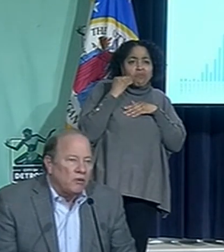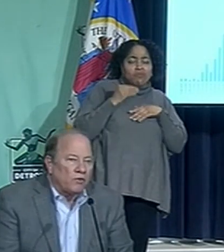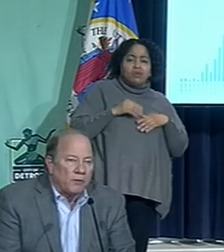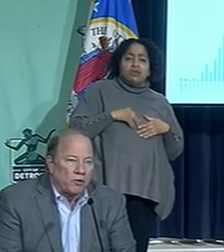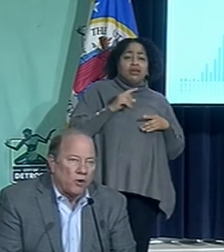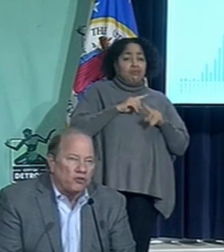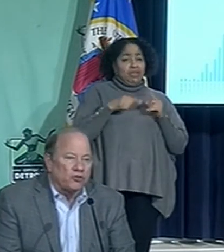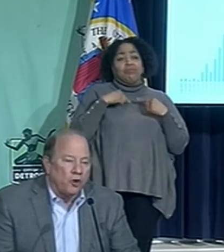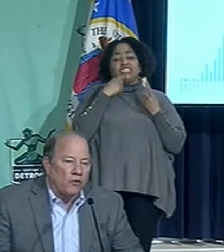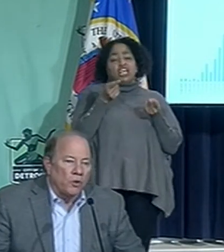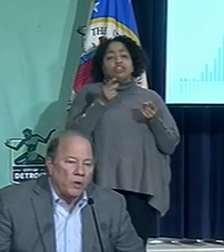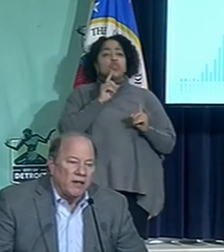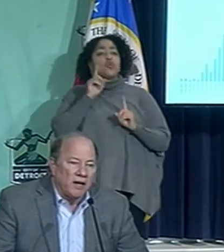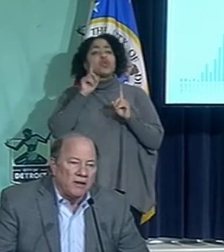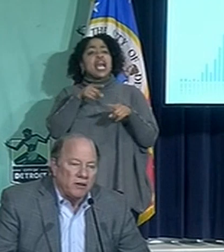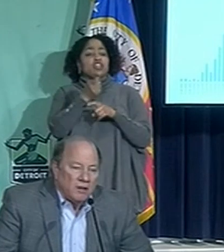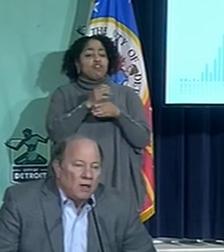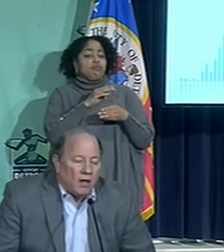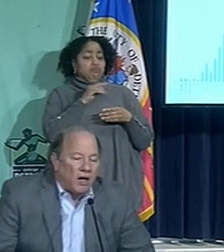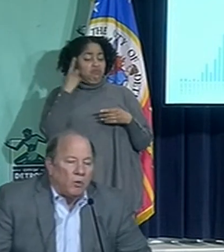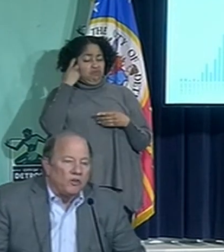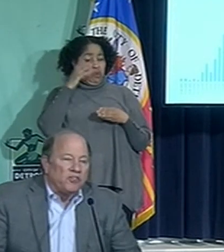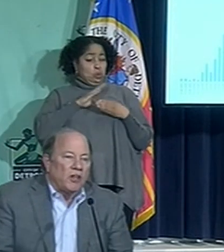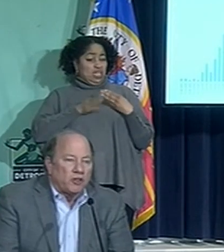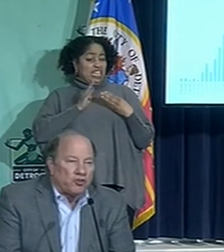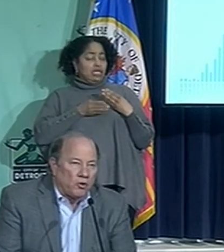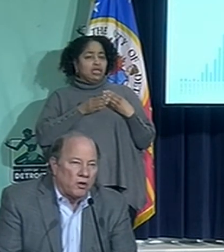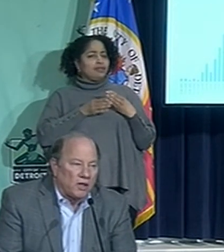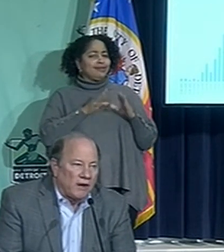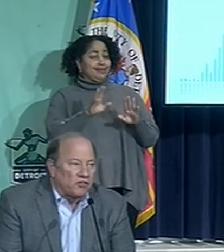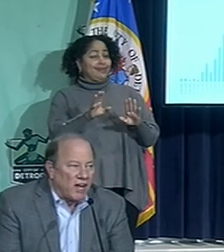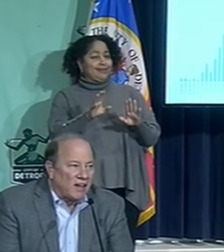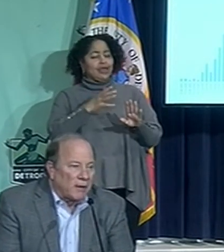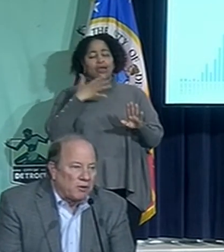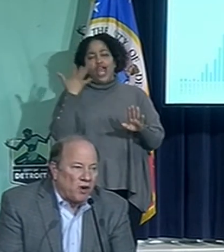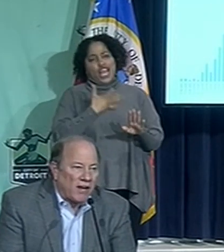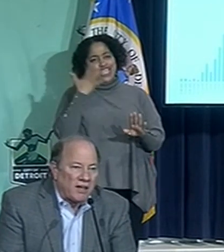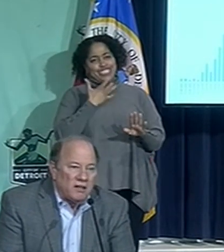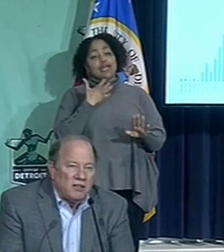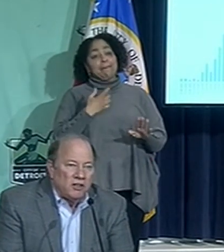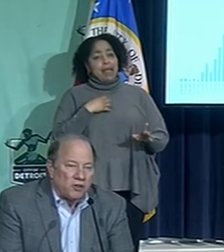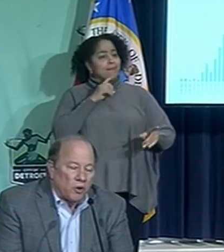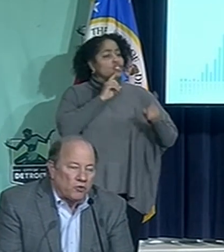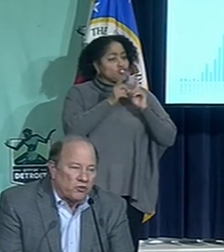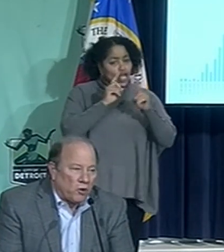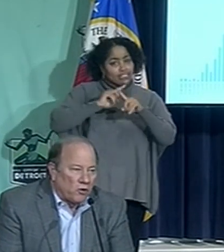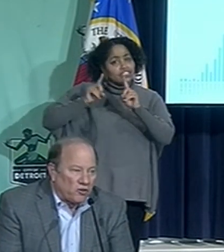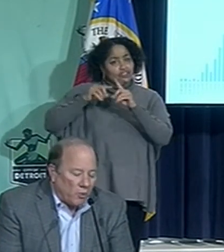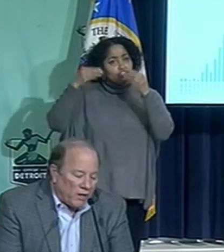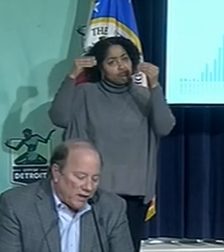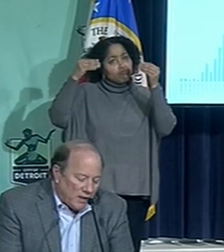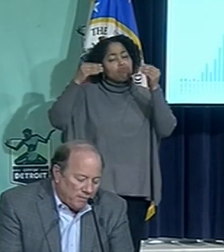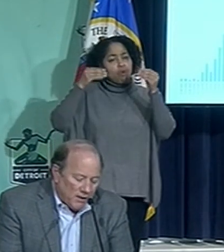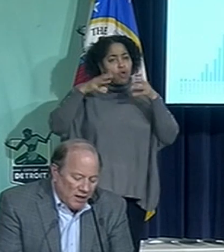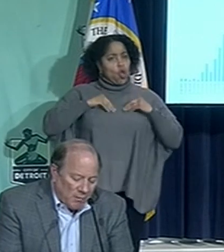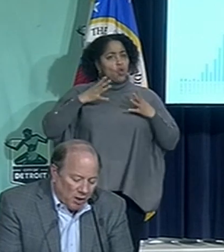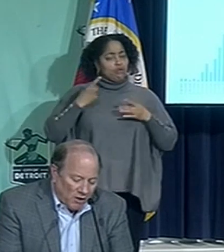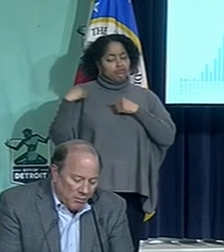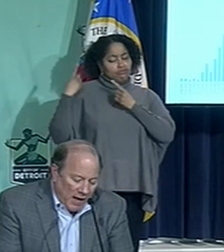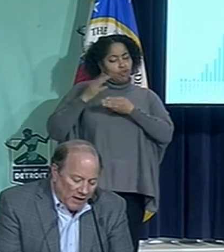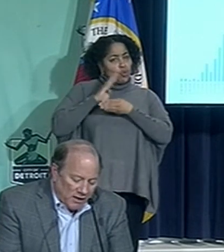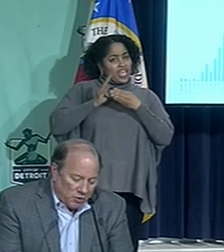reaction from the grocers over the weekend was nothing short of outstanding. I've been talking to grocery store owners all weekend,